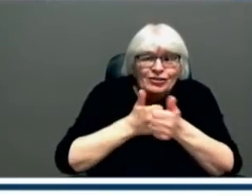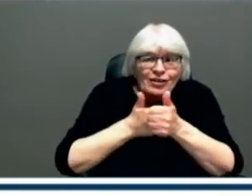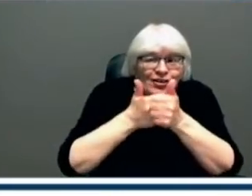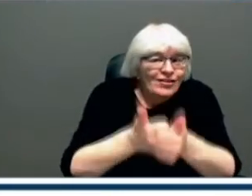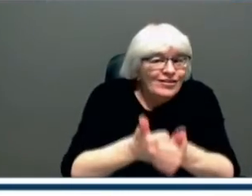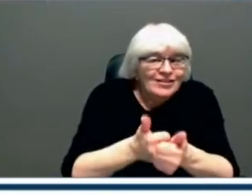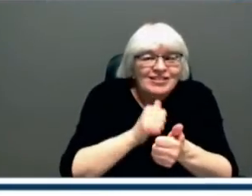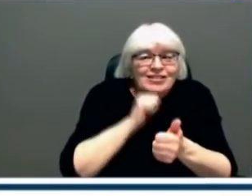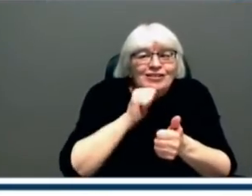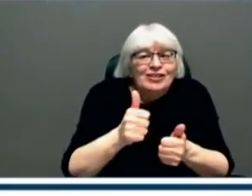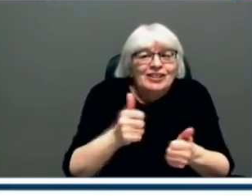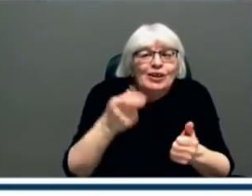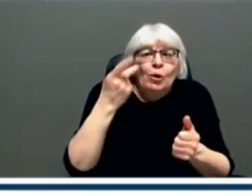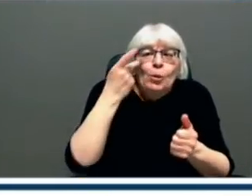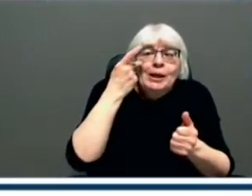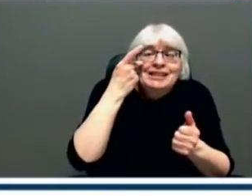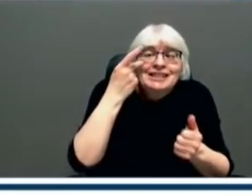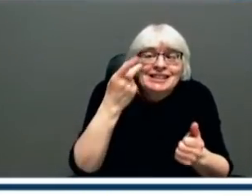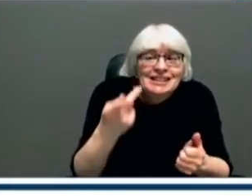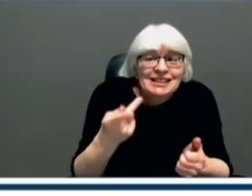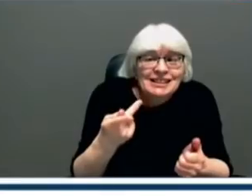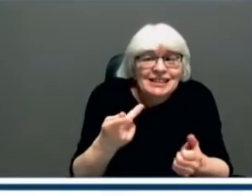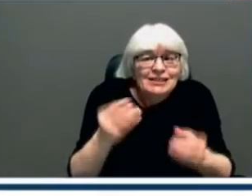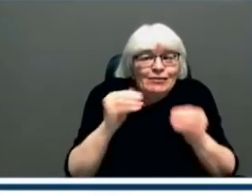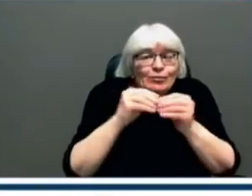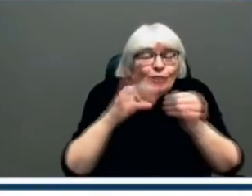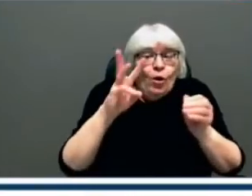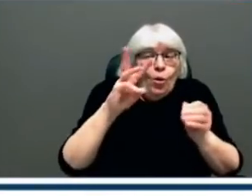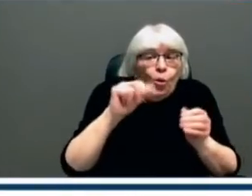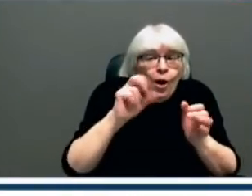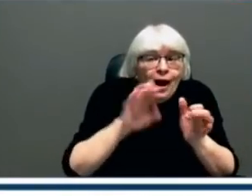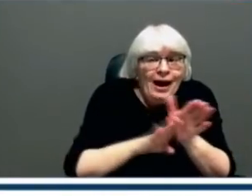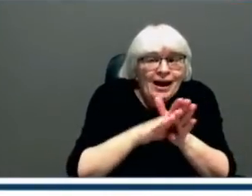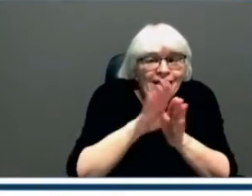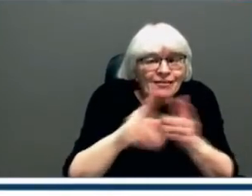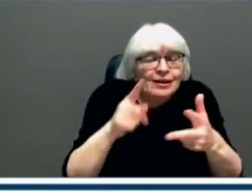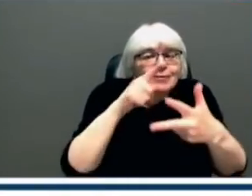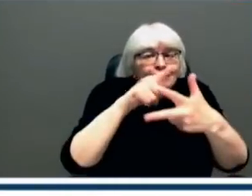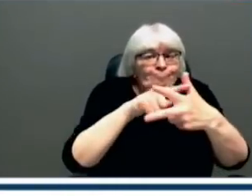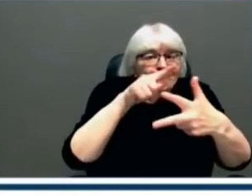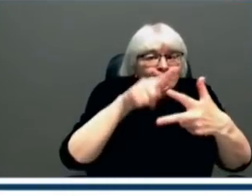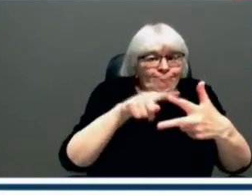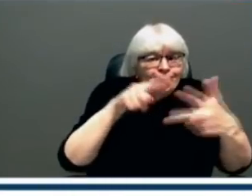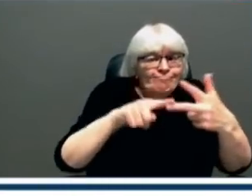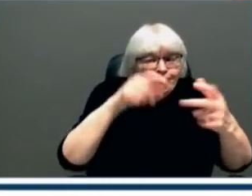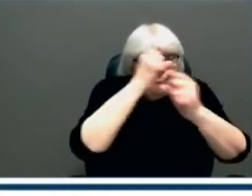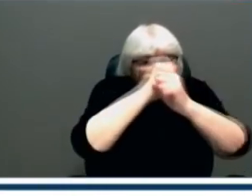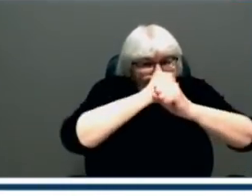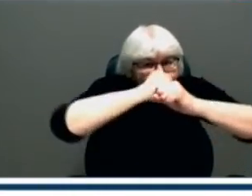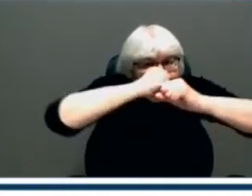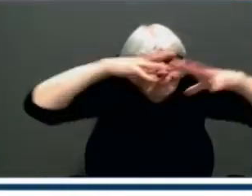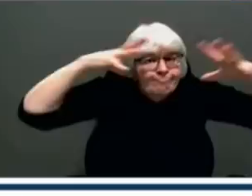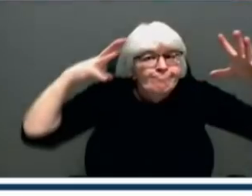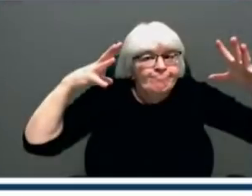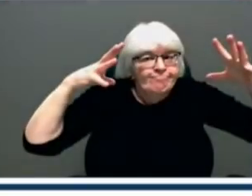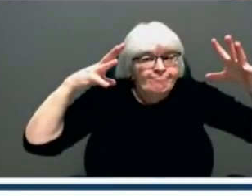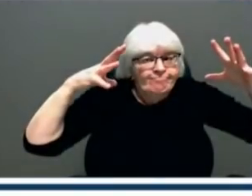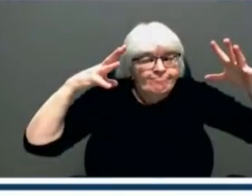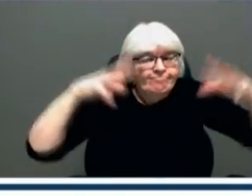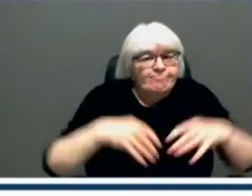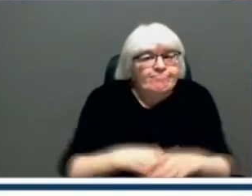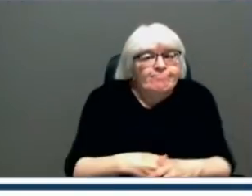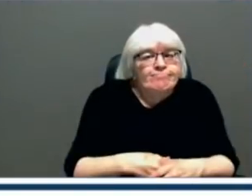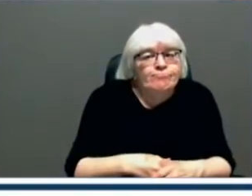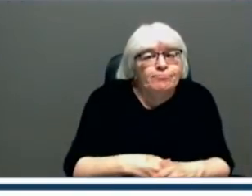ways so that we can see the complete story, if you will, of the